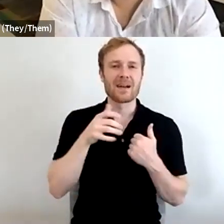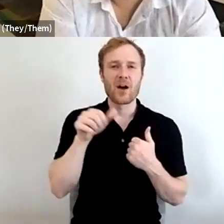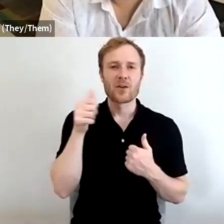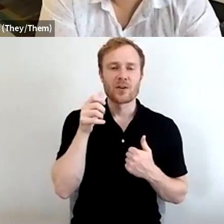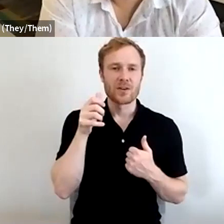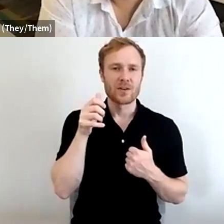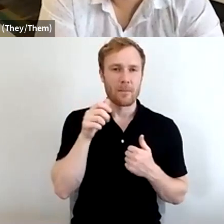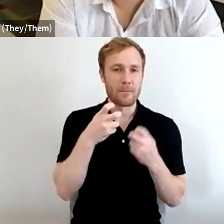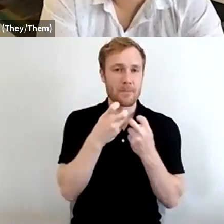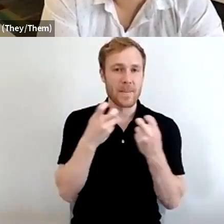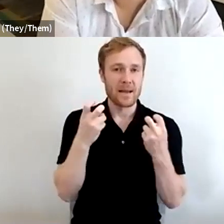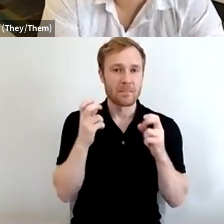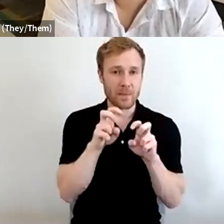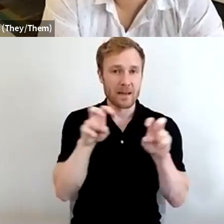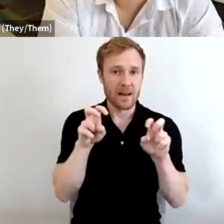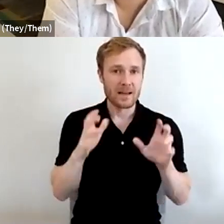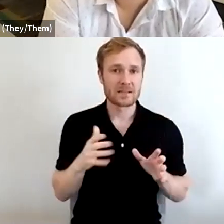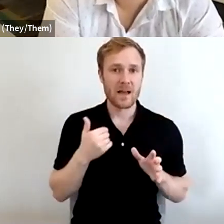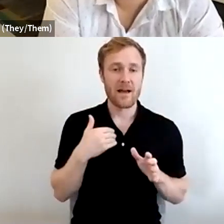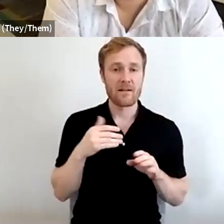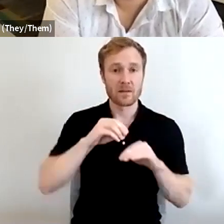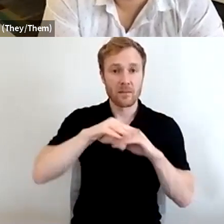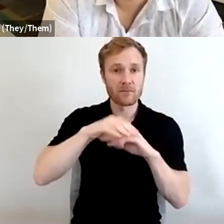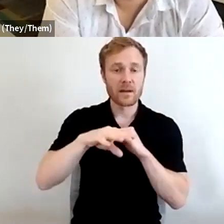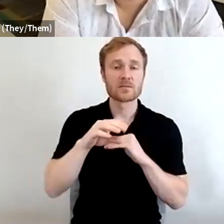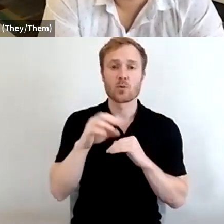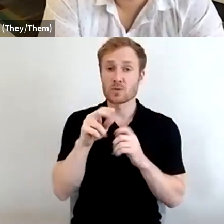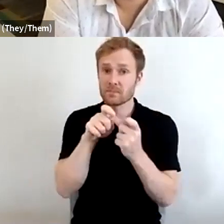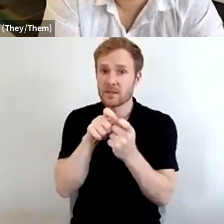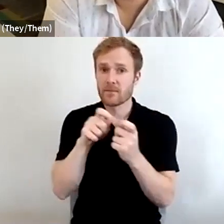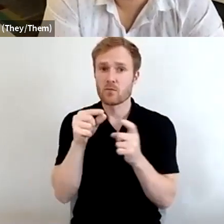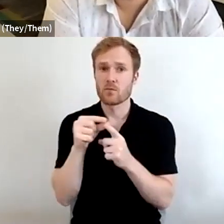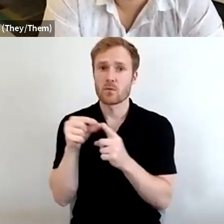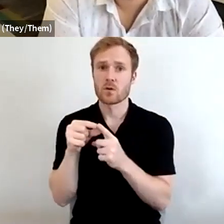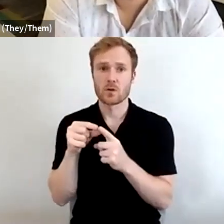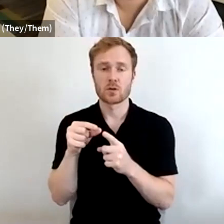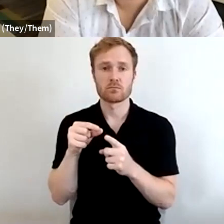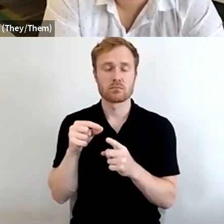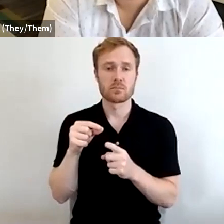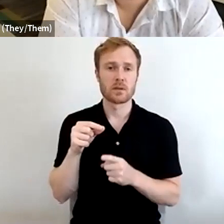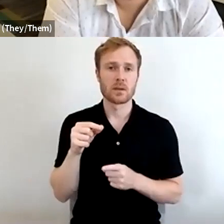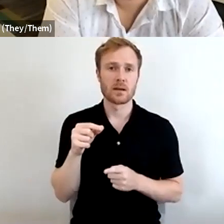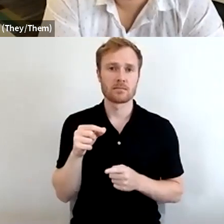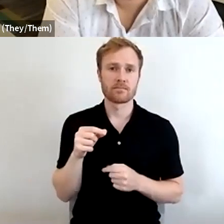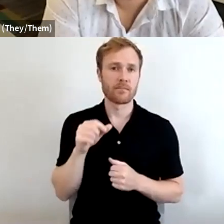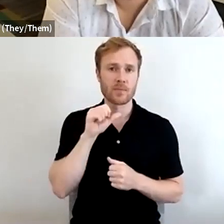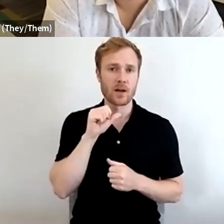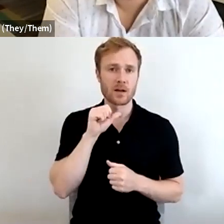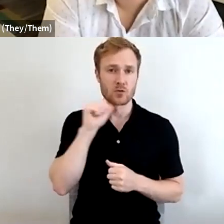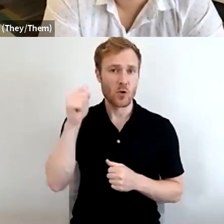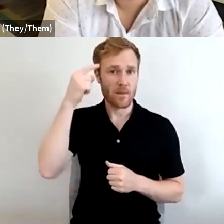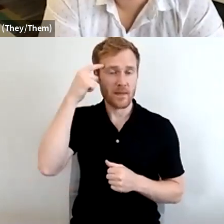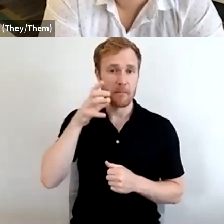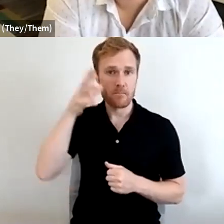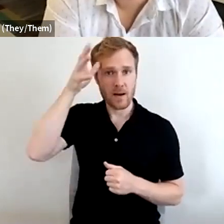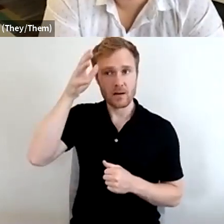have a piece of advice or a term that they know that they haven't, they don't think that parents or providers know and